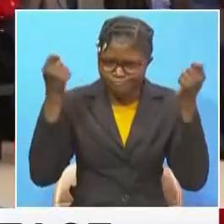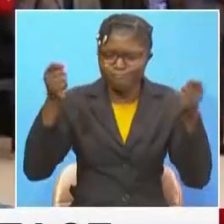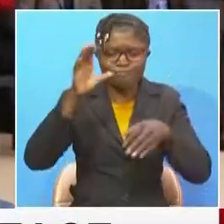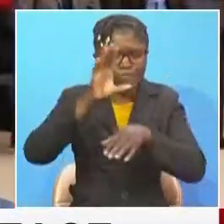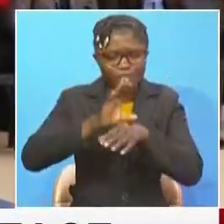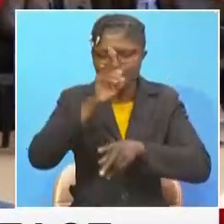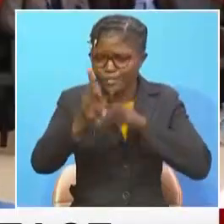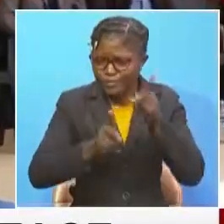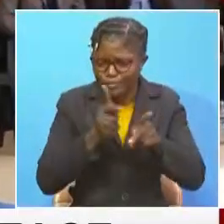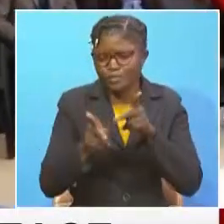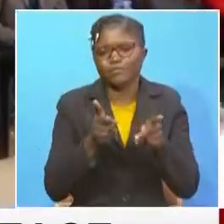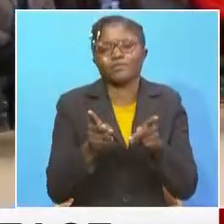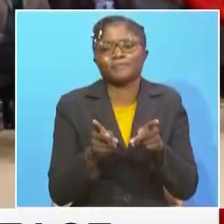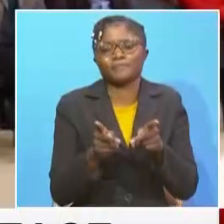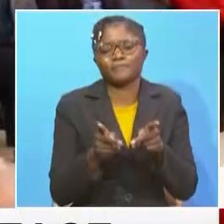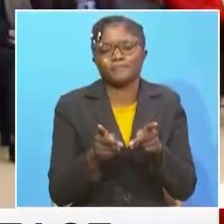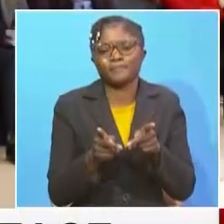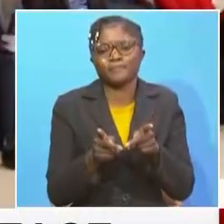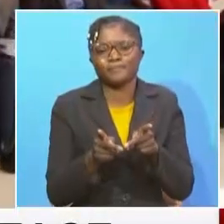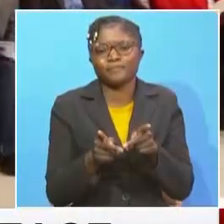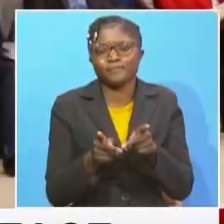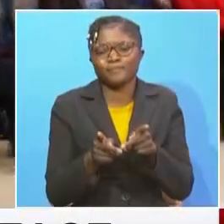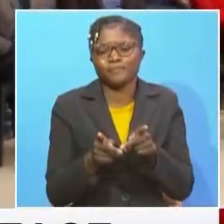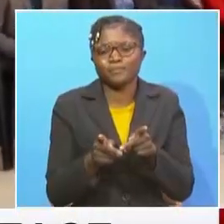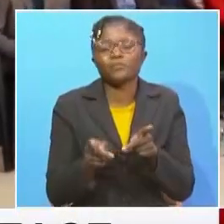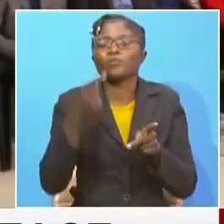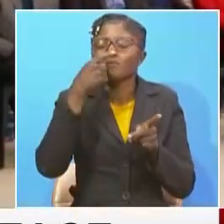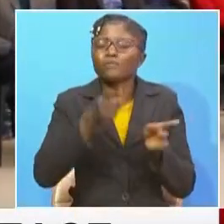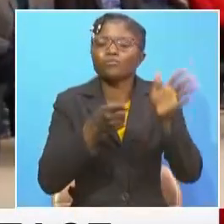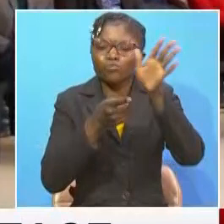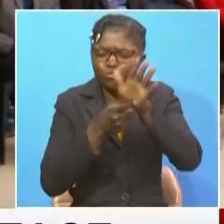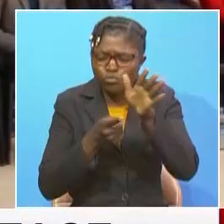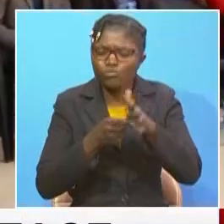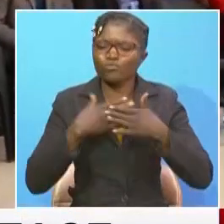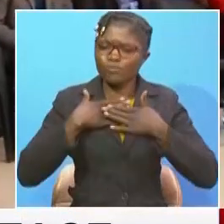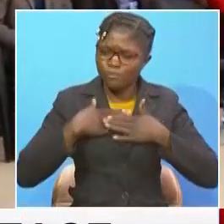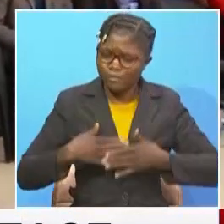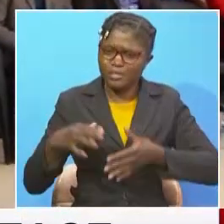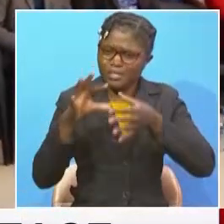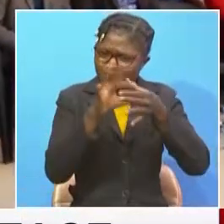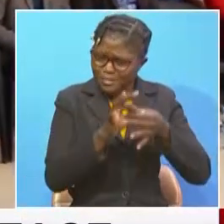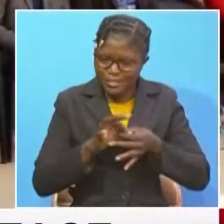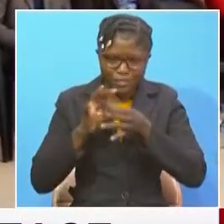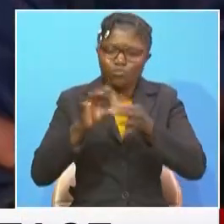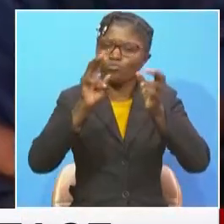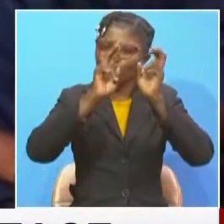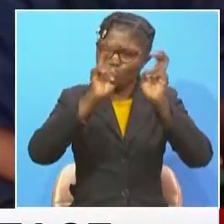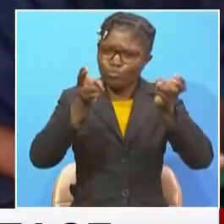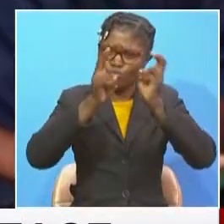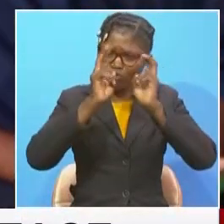members. To be the instrument of peace and unity,